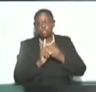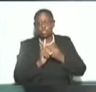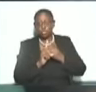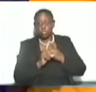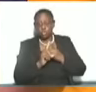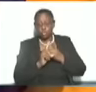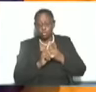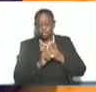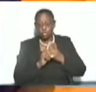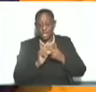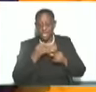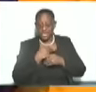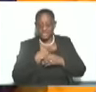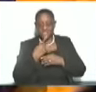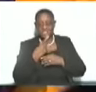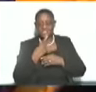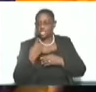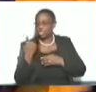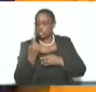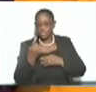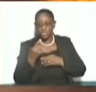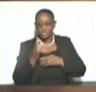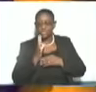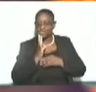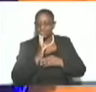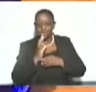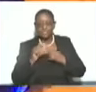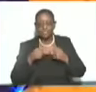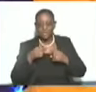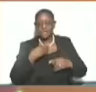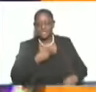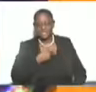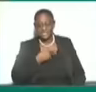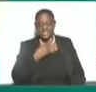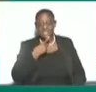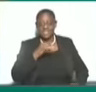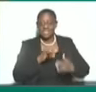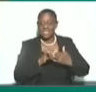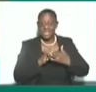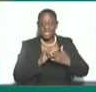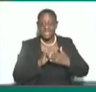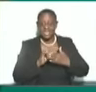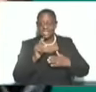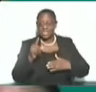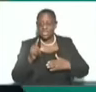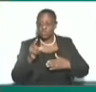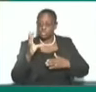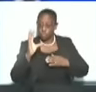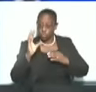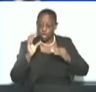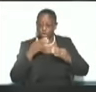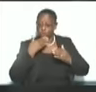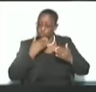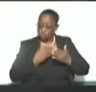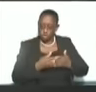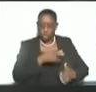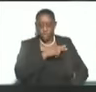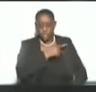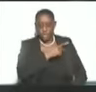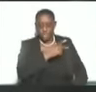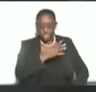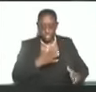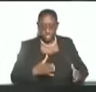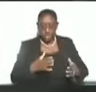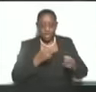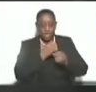Peter, reveled in her father's undying love, even though he was one of the country's most seasoned politicians and loved